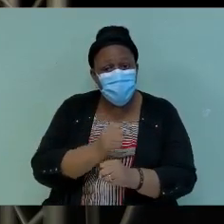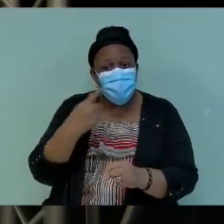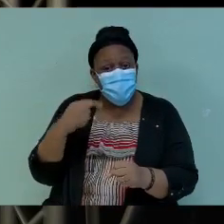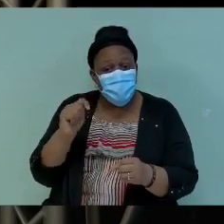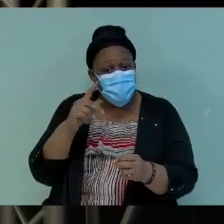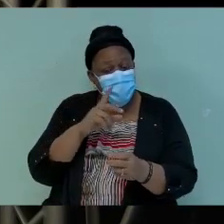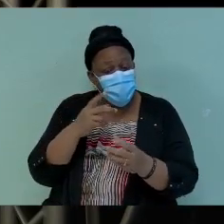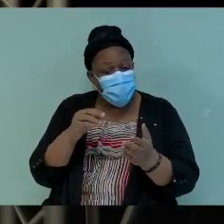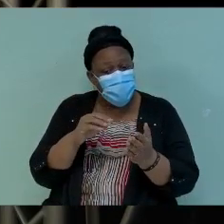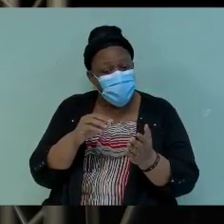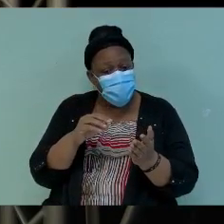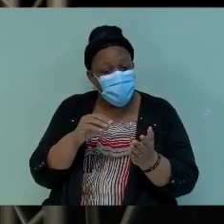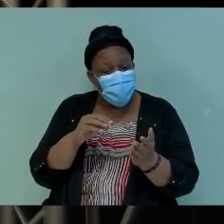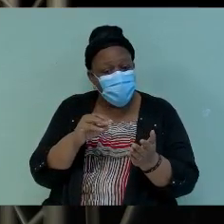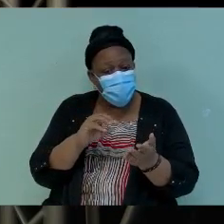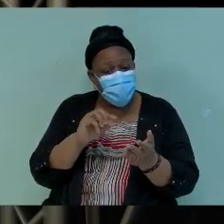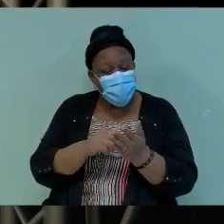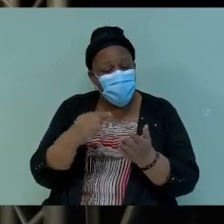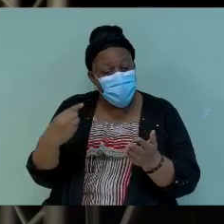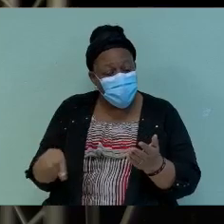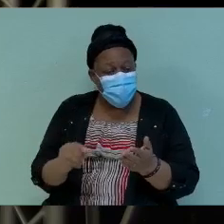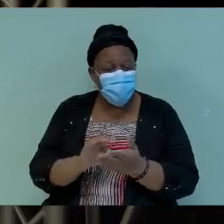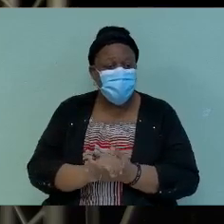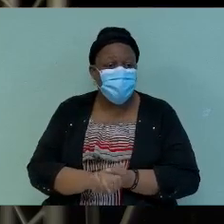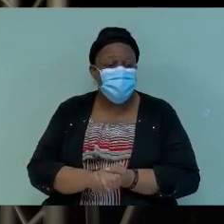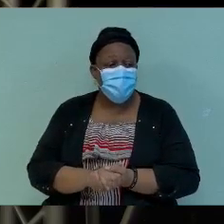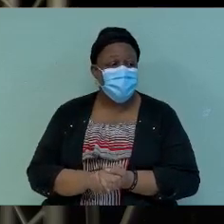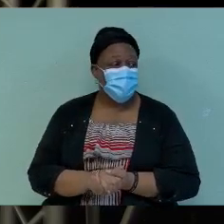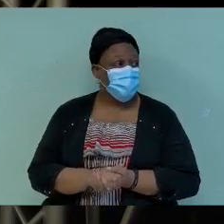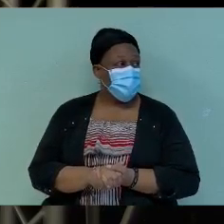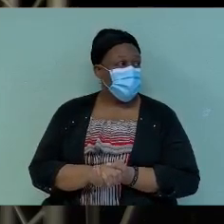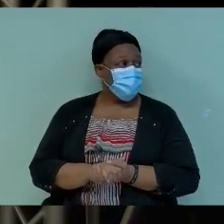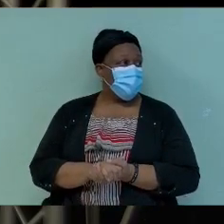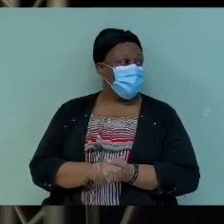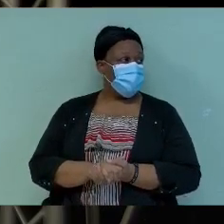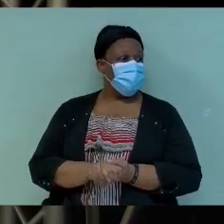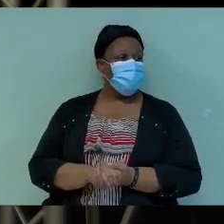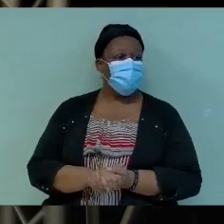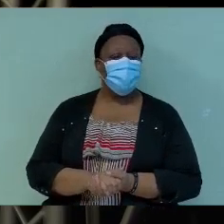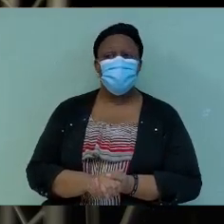Prior to the 24-hour curfew,